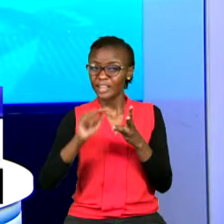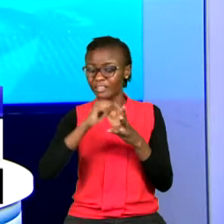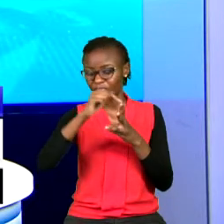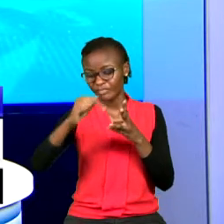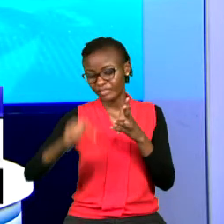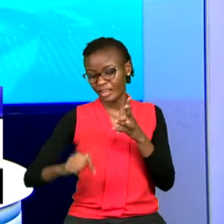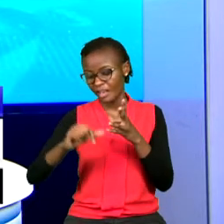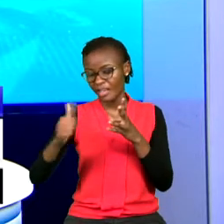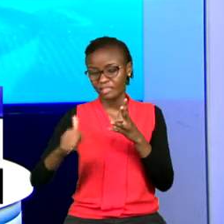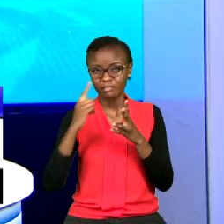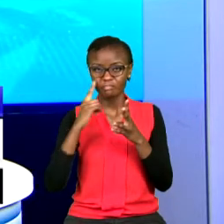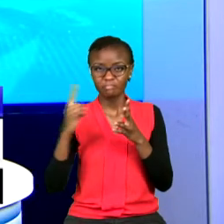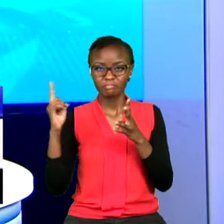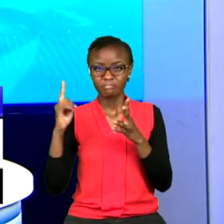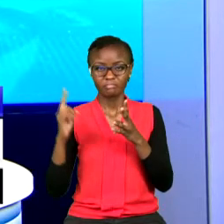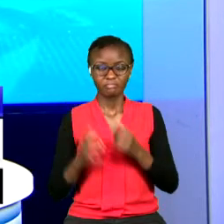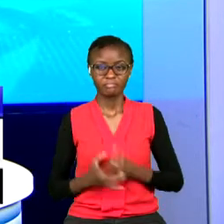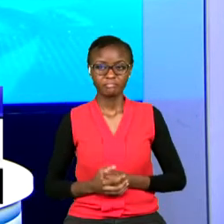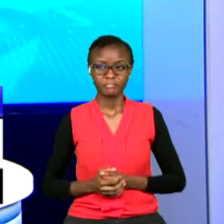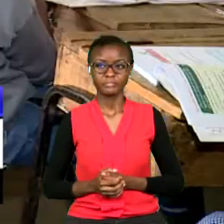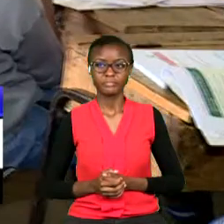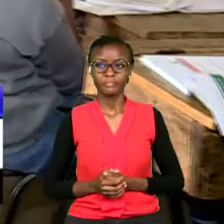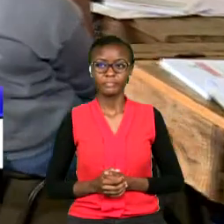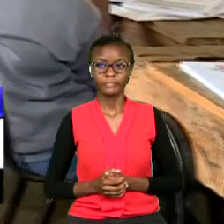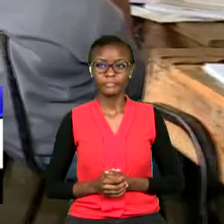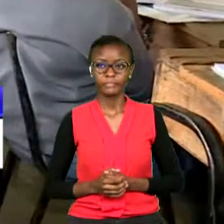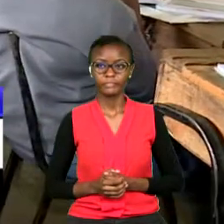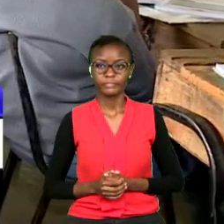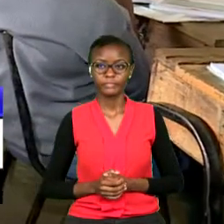others. Shilling-a-Teach with more details.